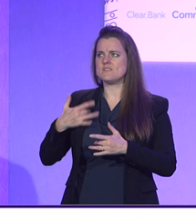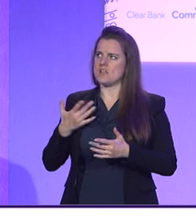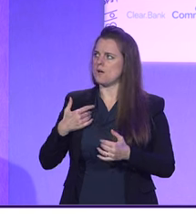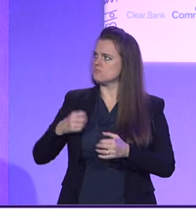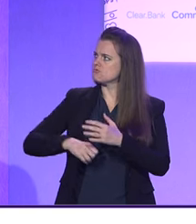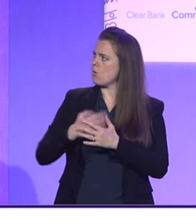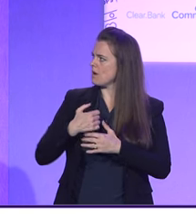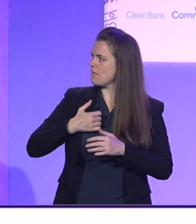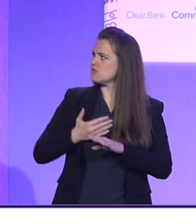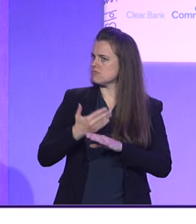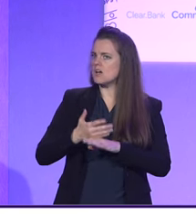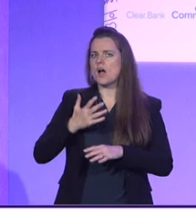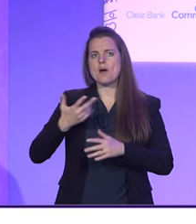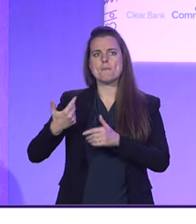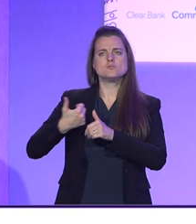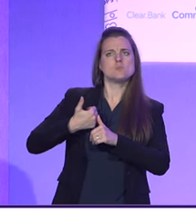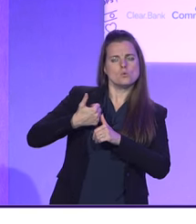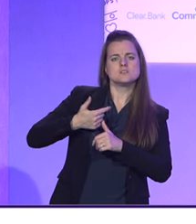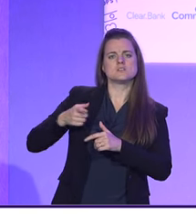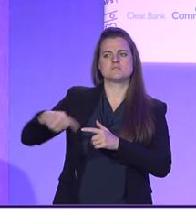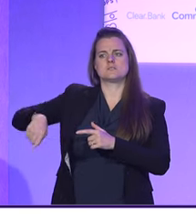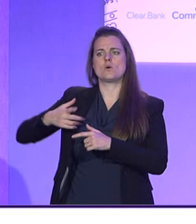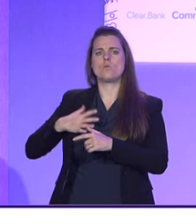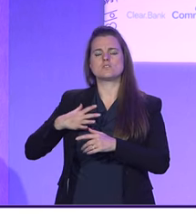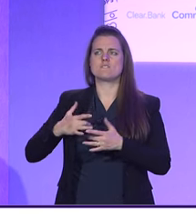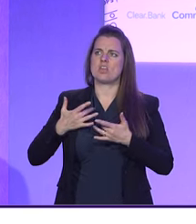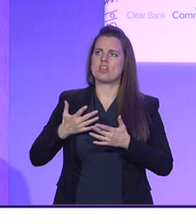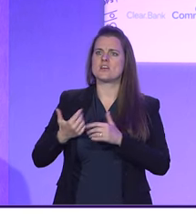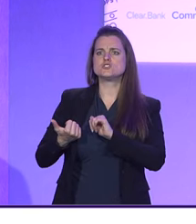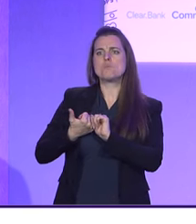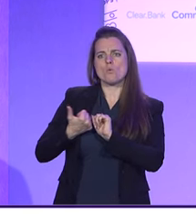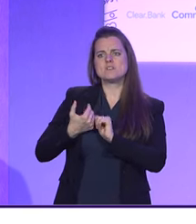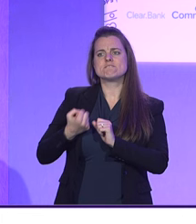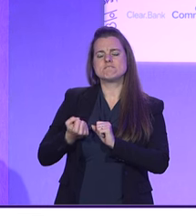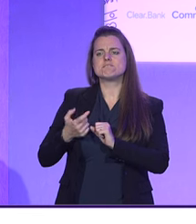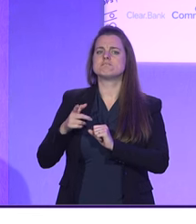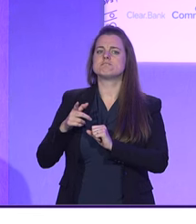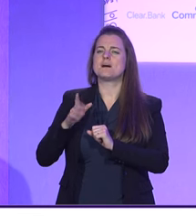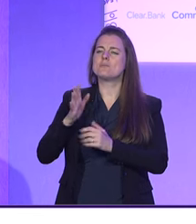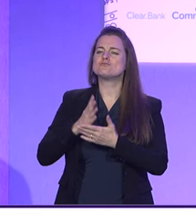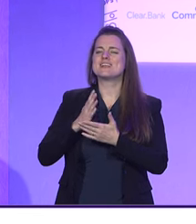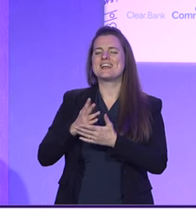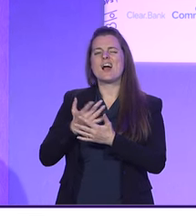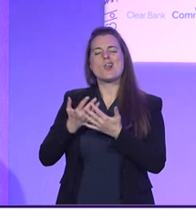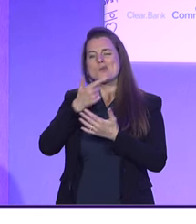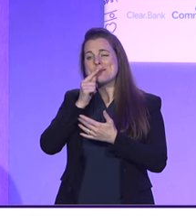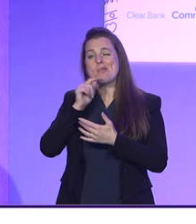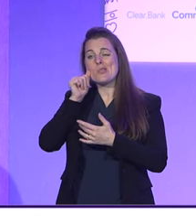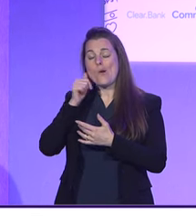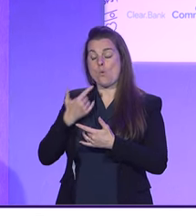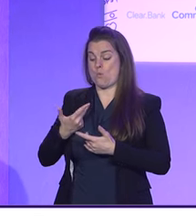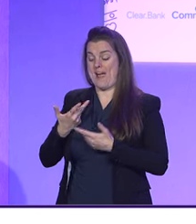they're being supported. They want to feel like they're making progress. Quite often in this field, people know the niche they're in right now isn't where they want to be in